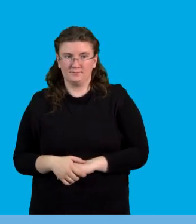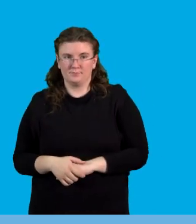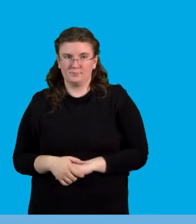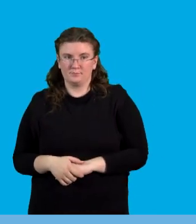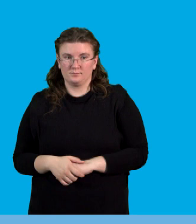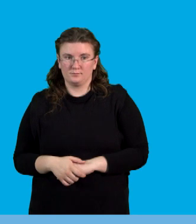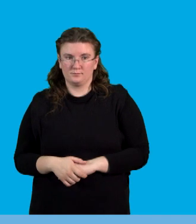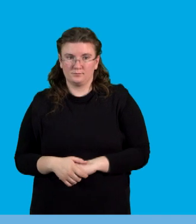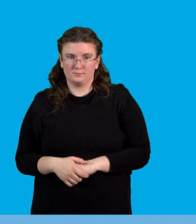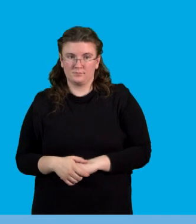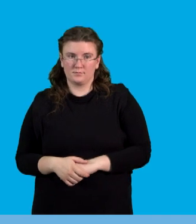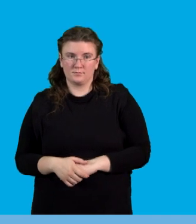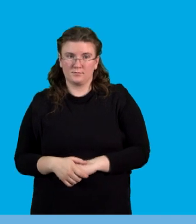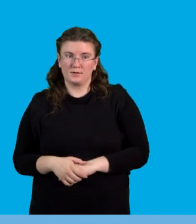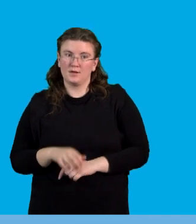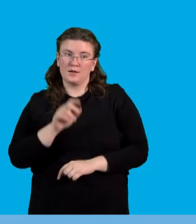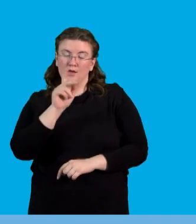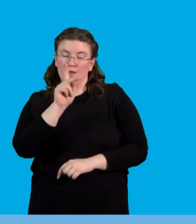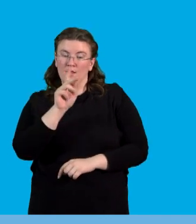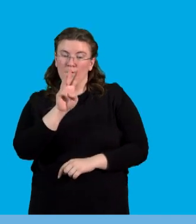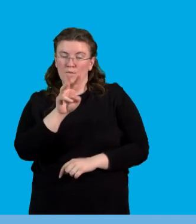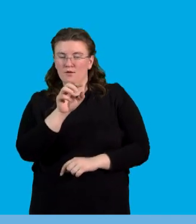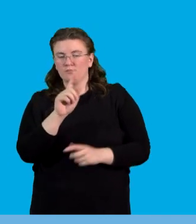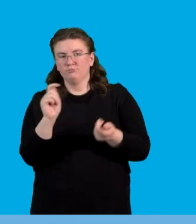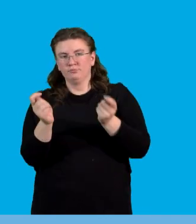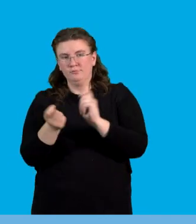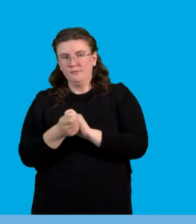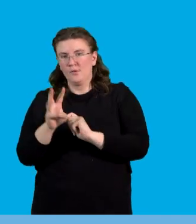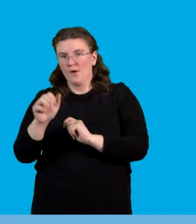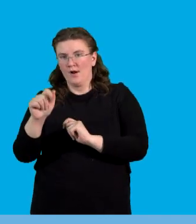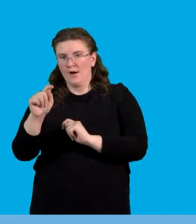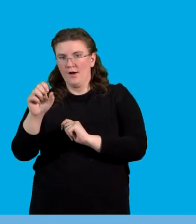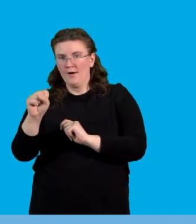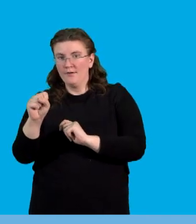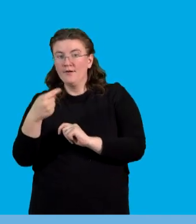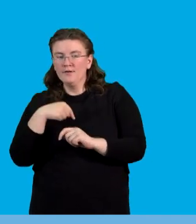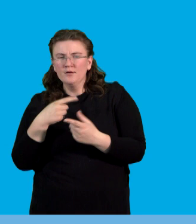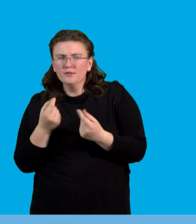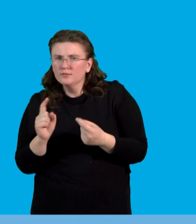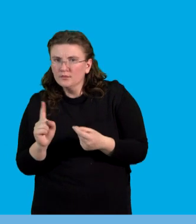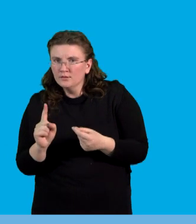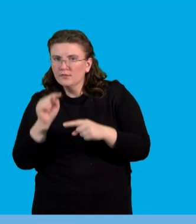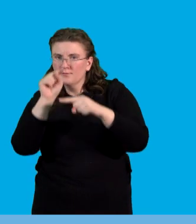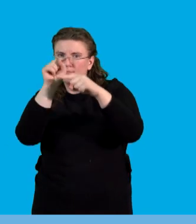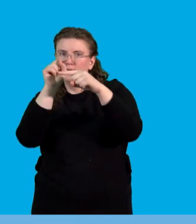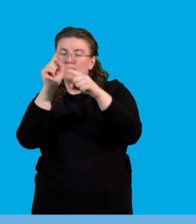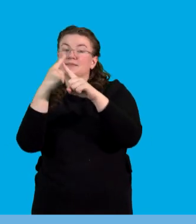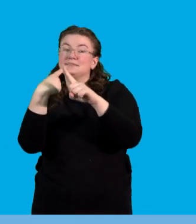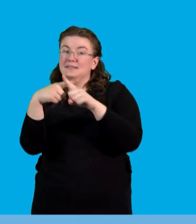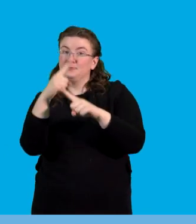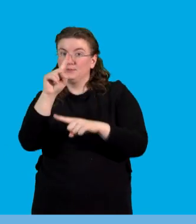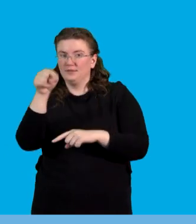say kilowatts to watts, what do? We multiply by